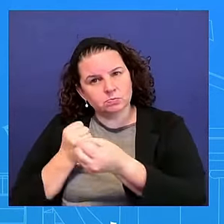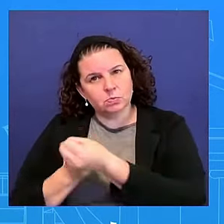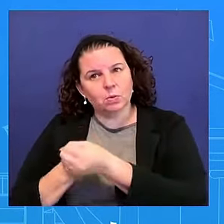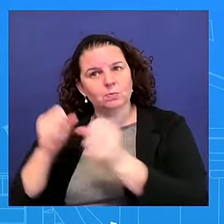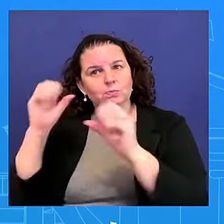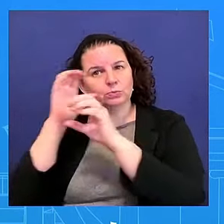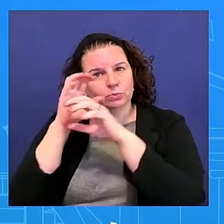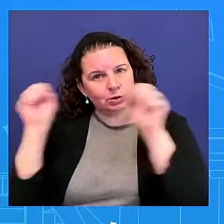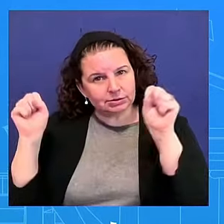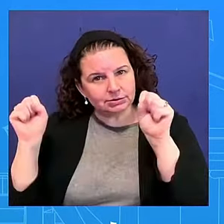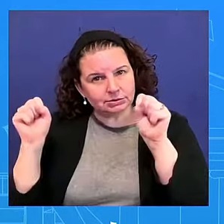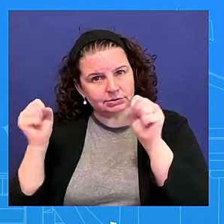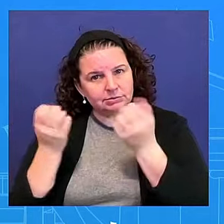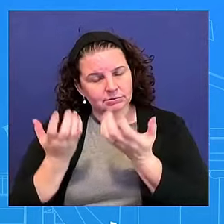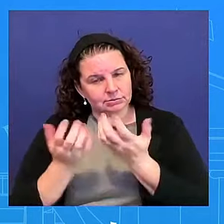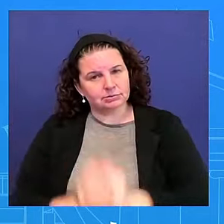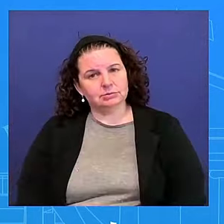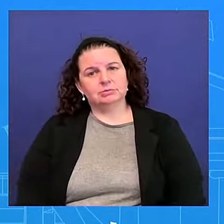there are others as well.